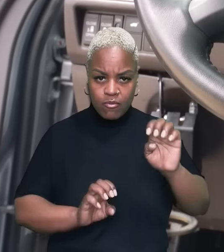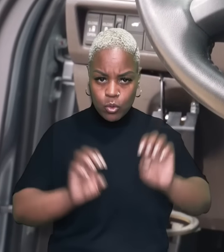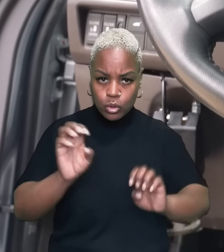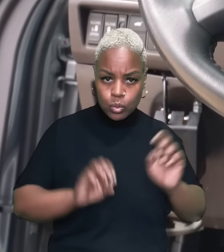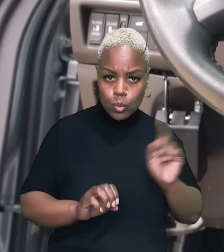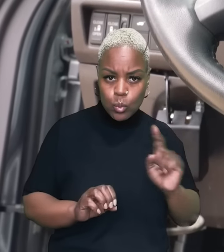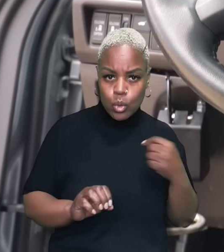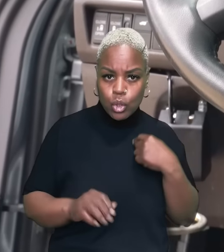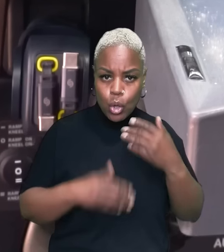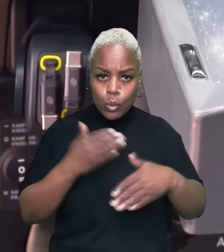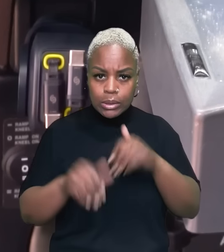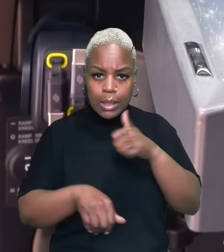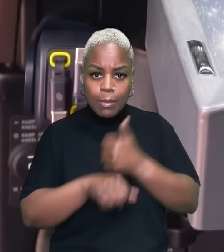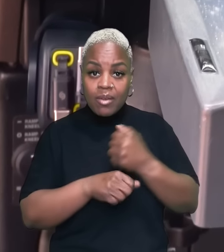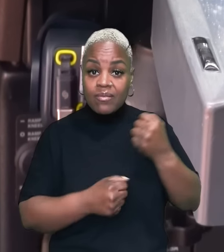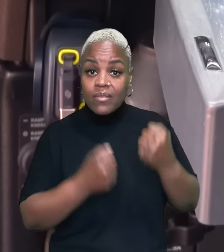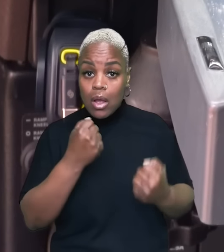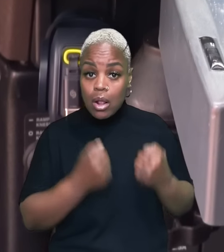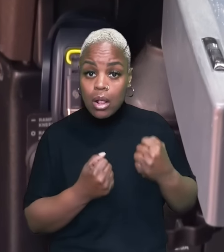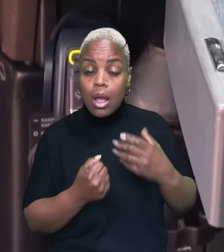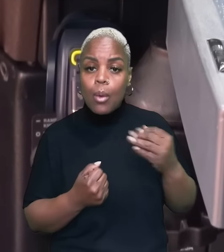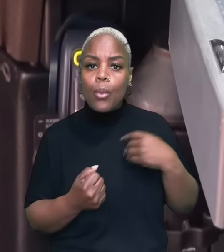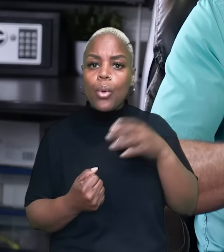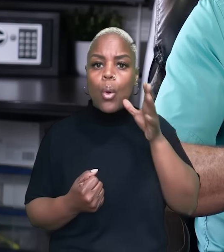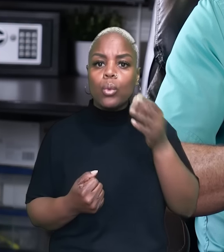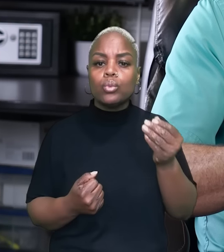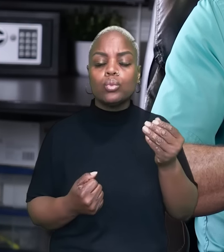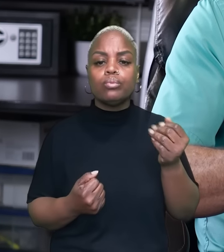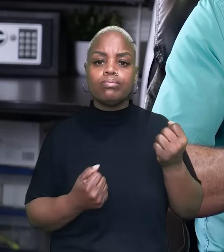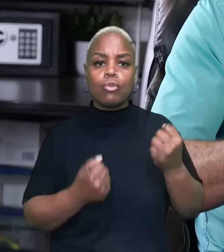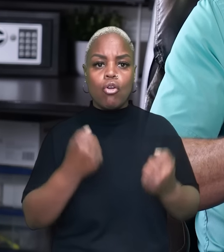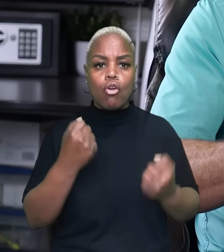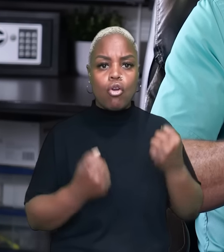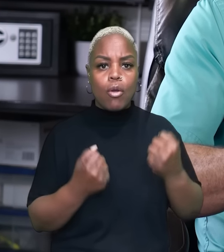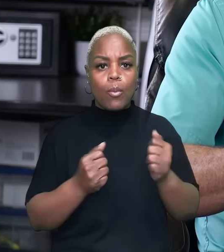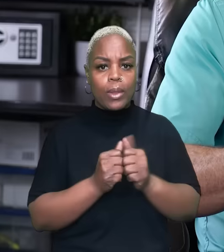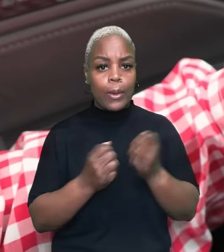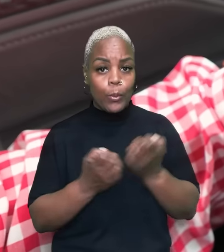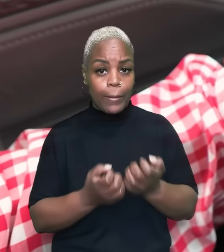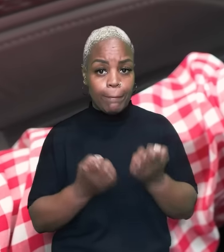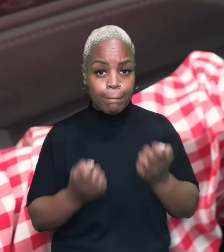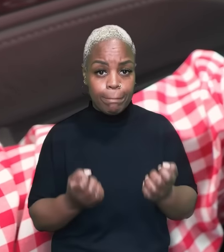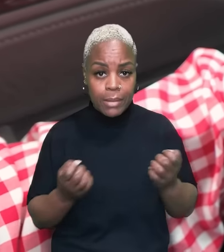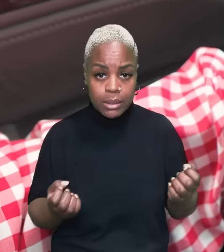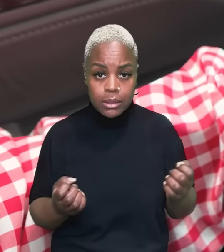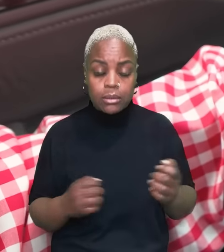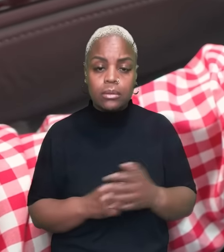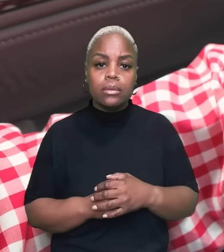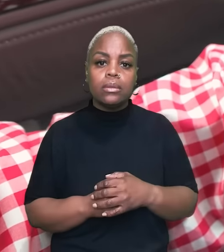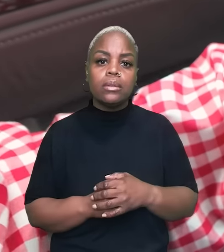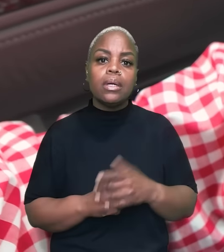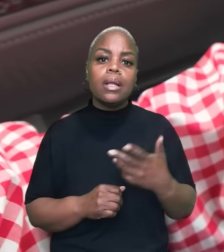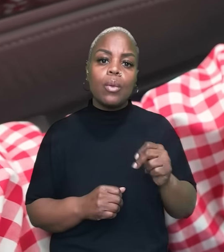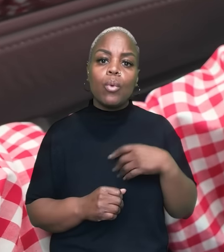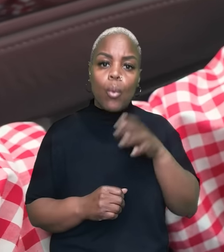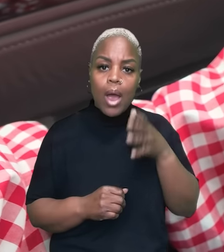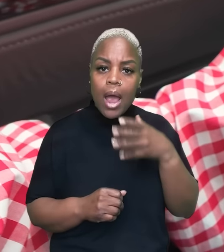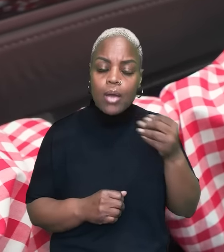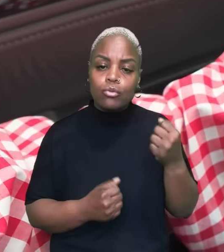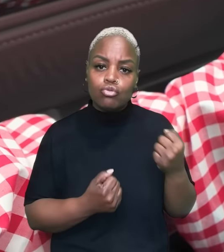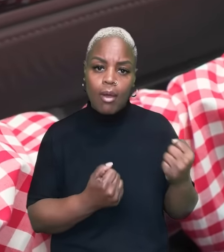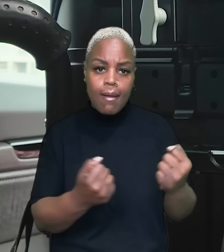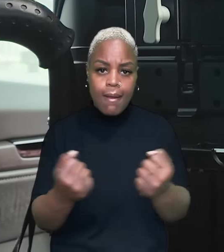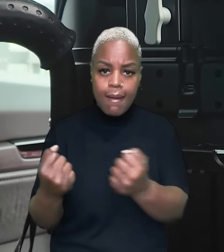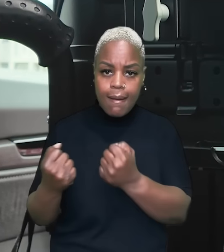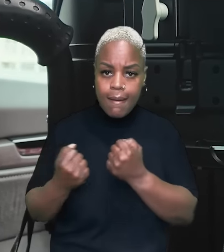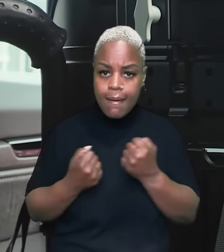where we're going to set up a vehicle and we're going to set this car up with this equipment. Then we will go out and